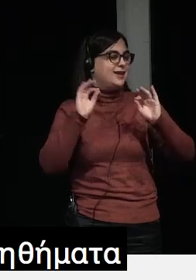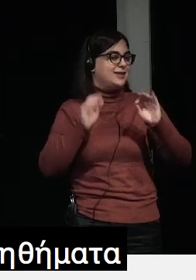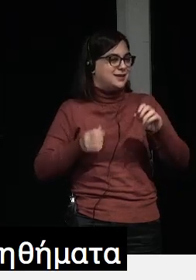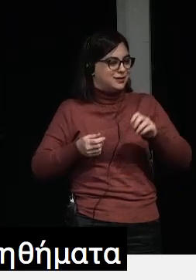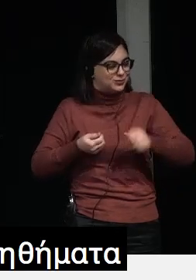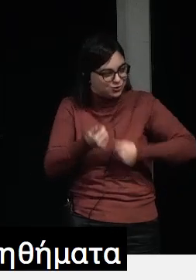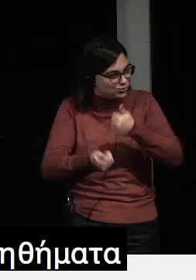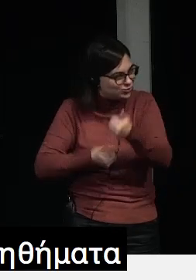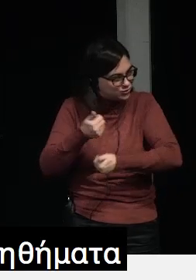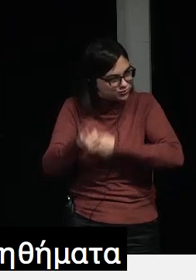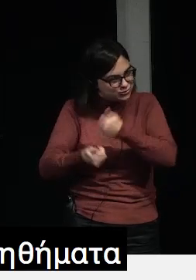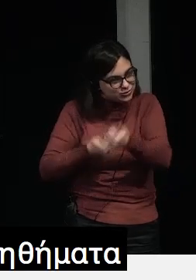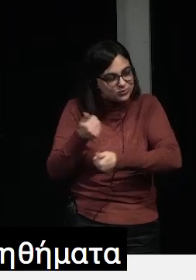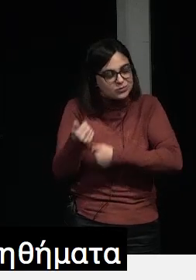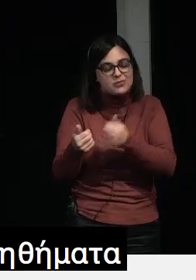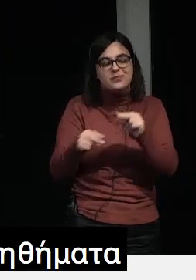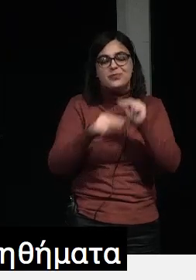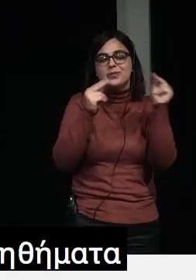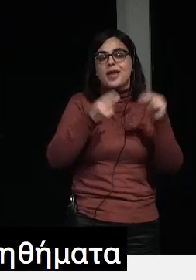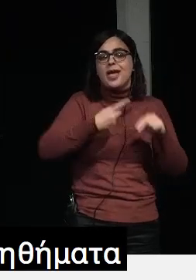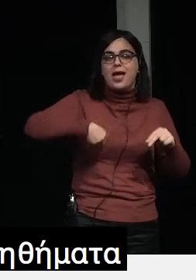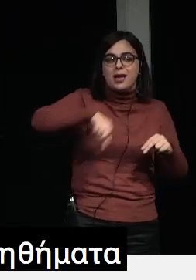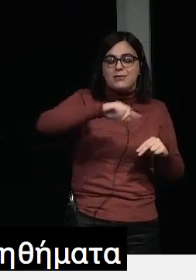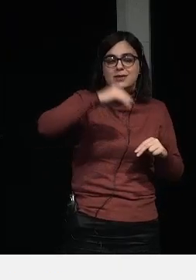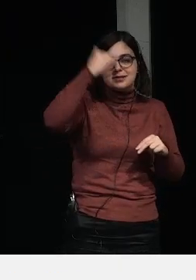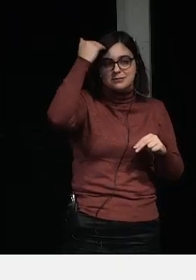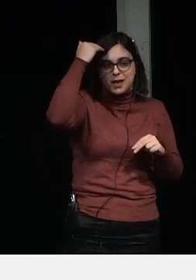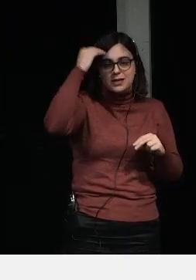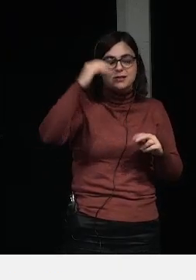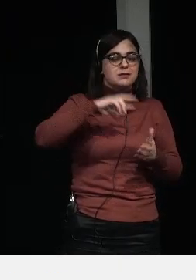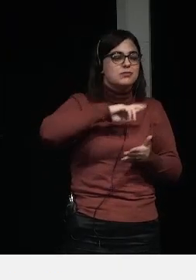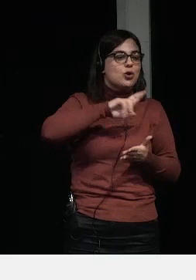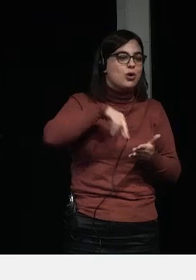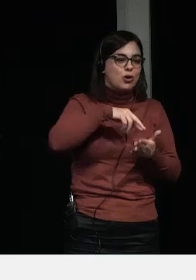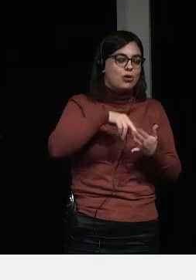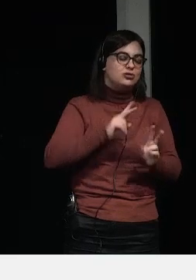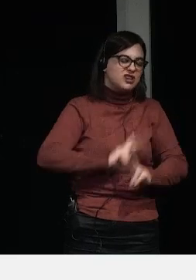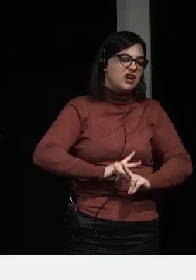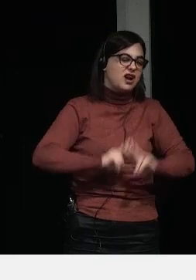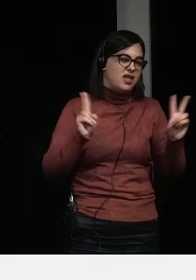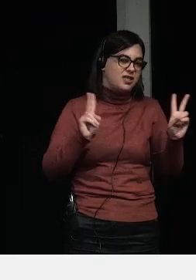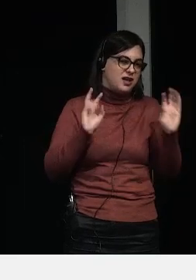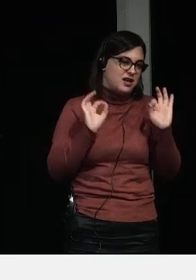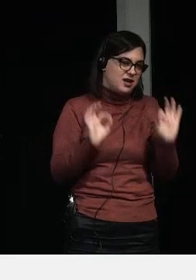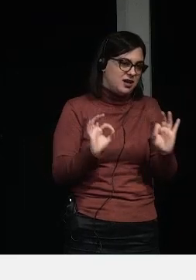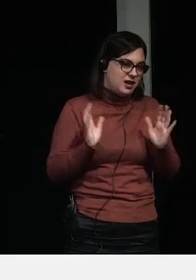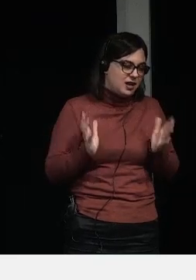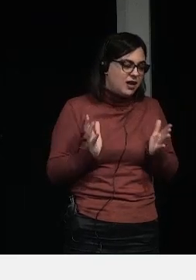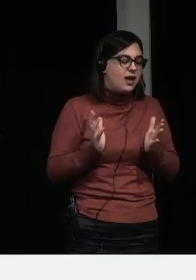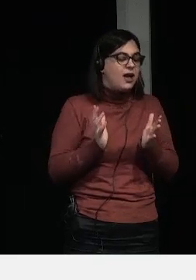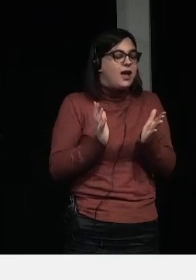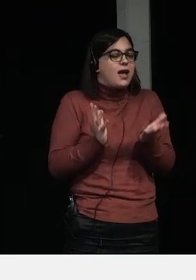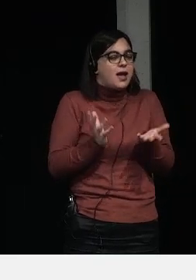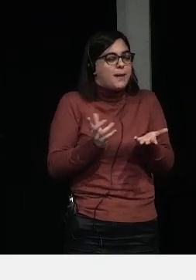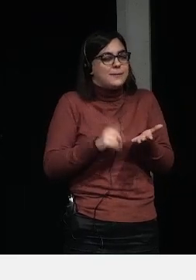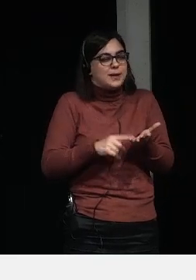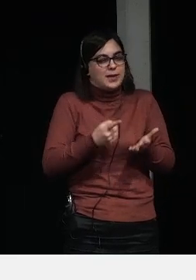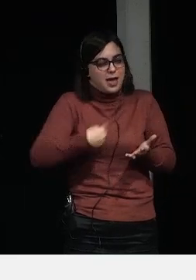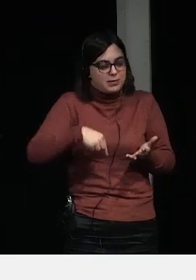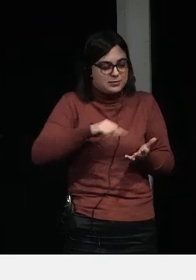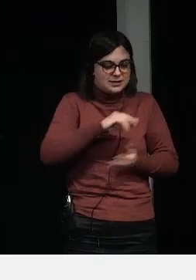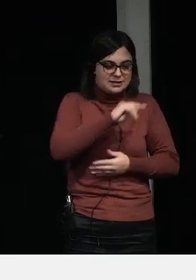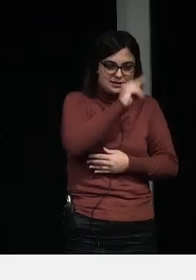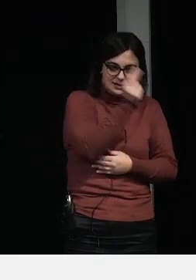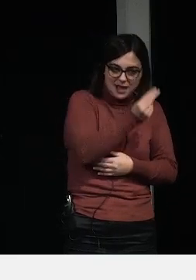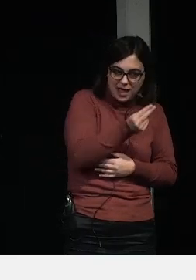shared understanding that art and museum are valuable resources and interlocutor for restorative justice was now solid. All that